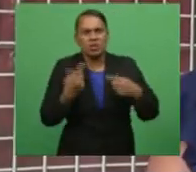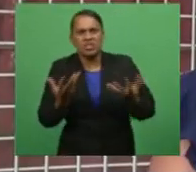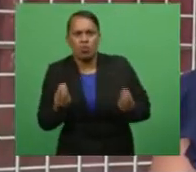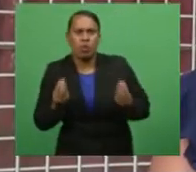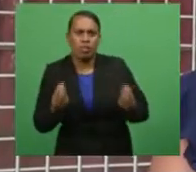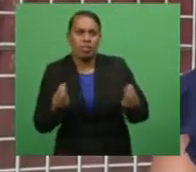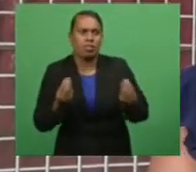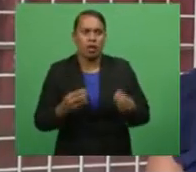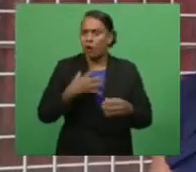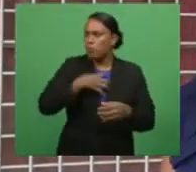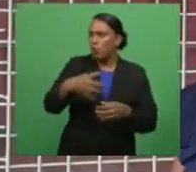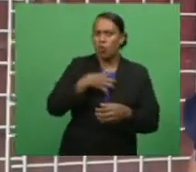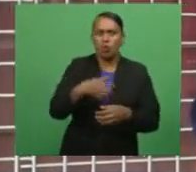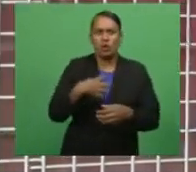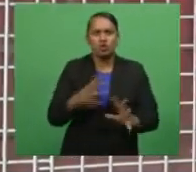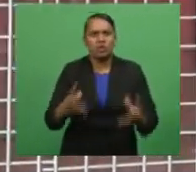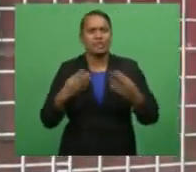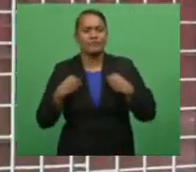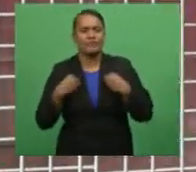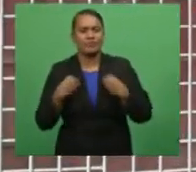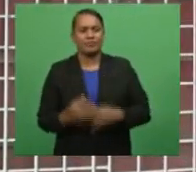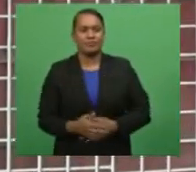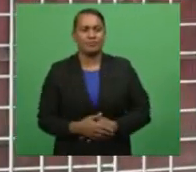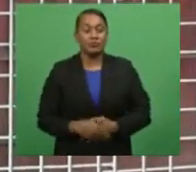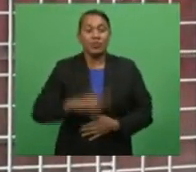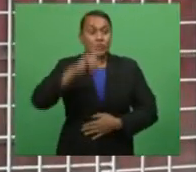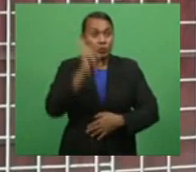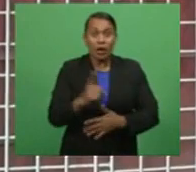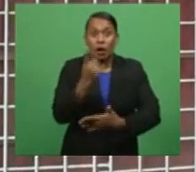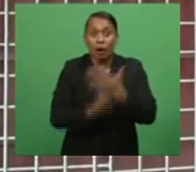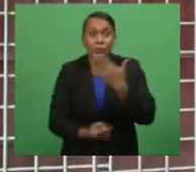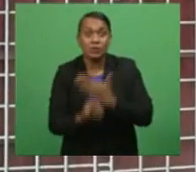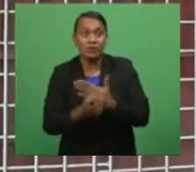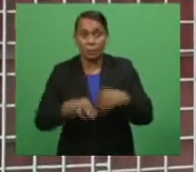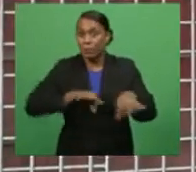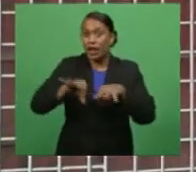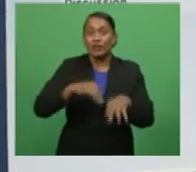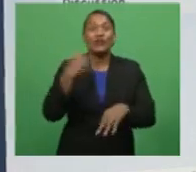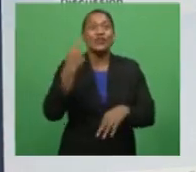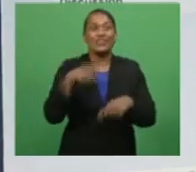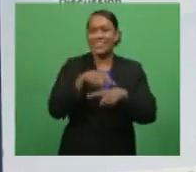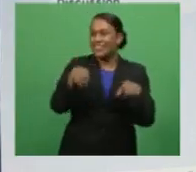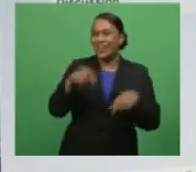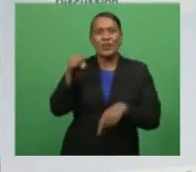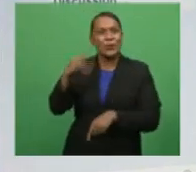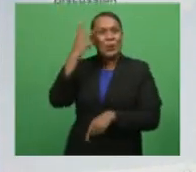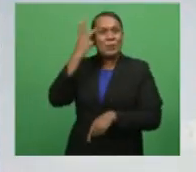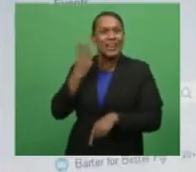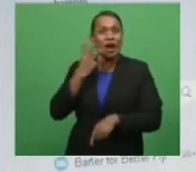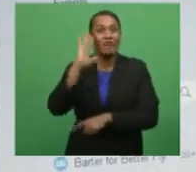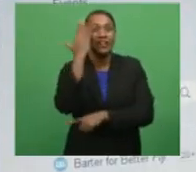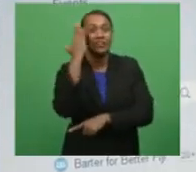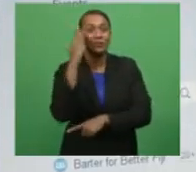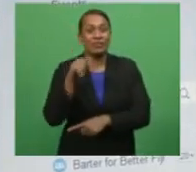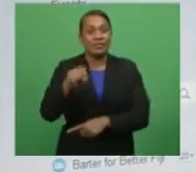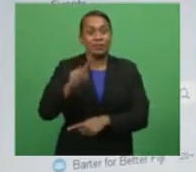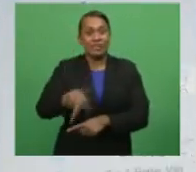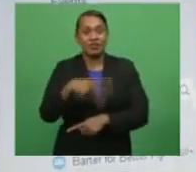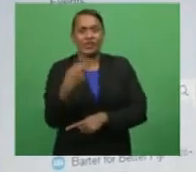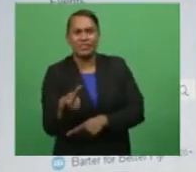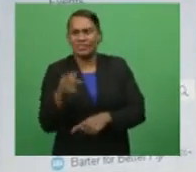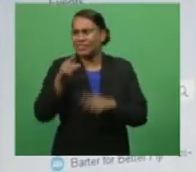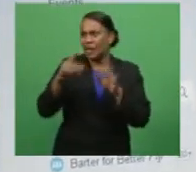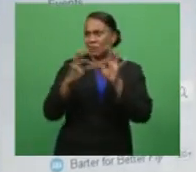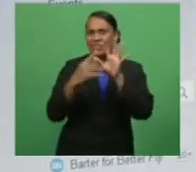The trades today were initiated by Tale Silin Barawi, one of the admins for the Barter for a Better VANUA LEVU Facebook page,